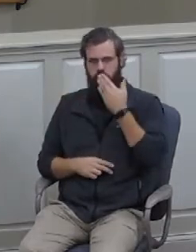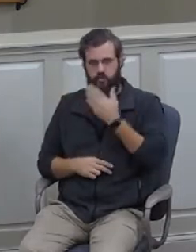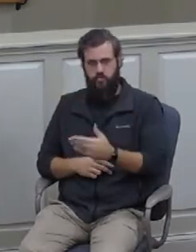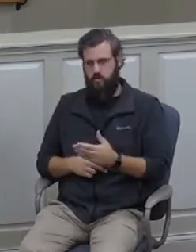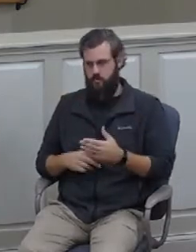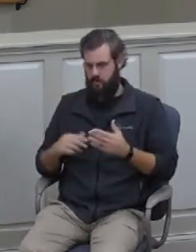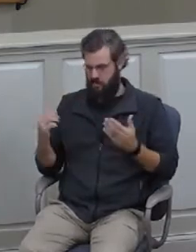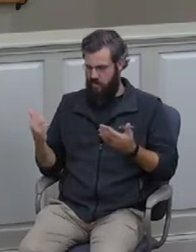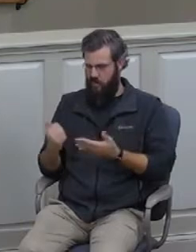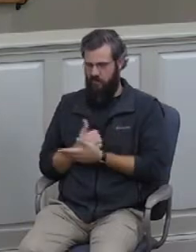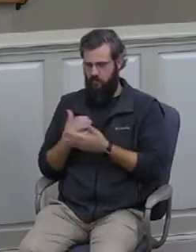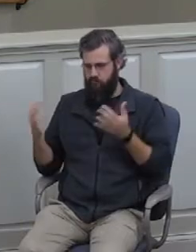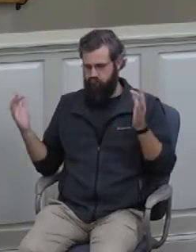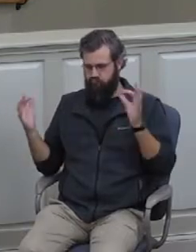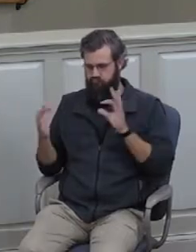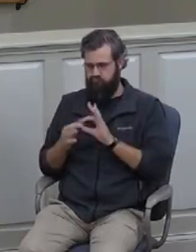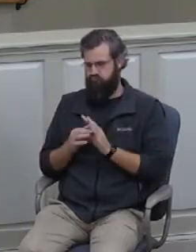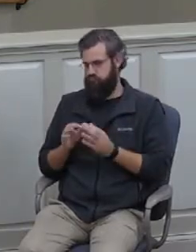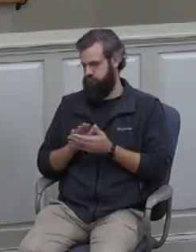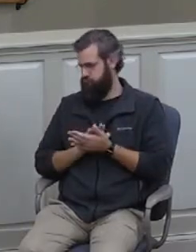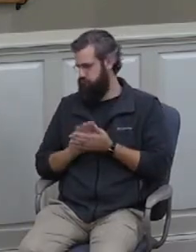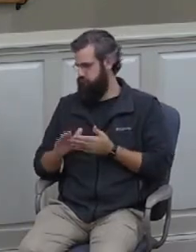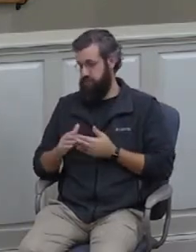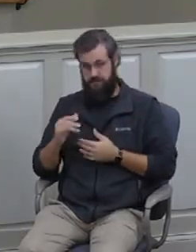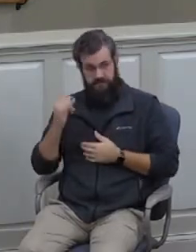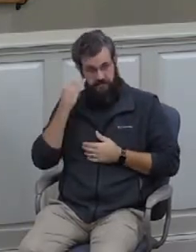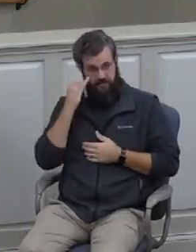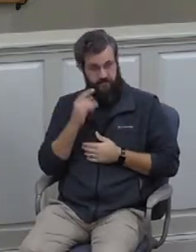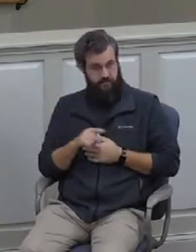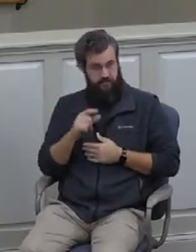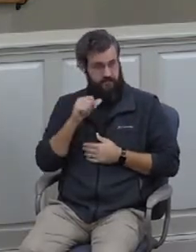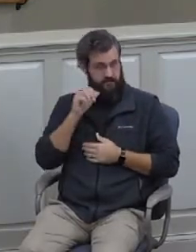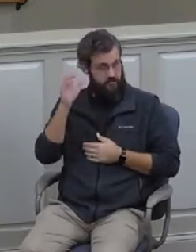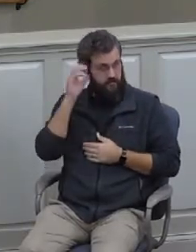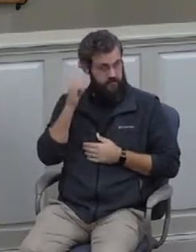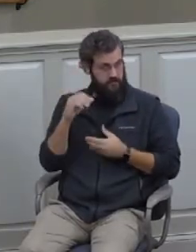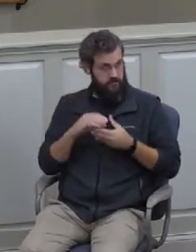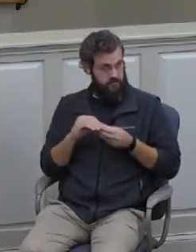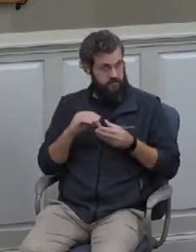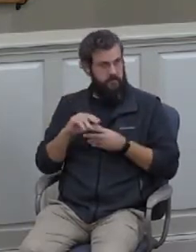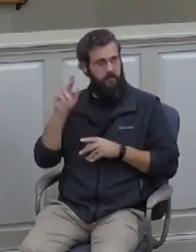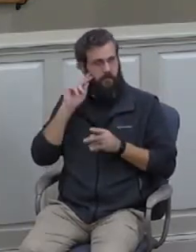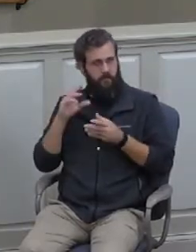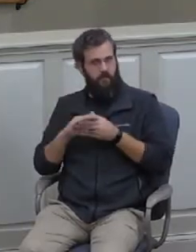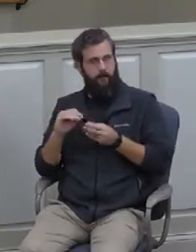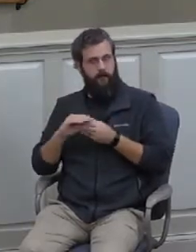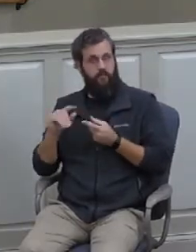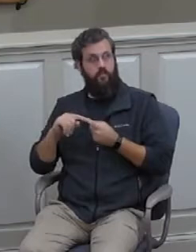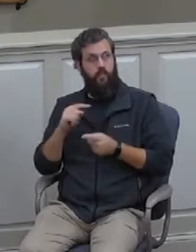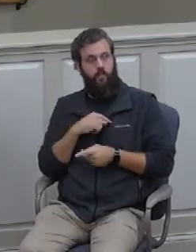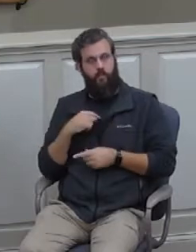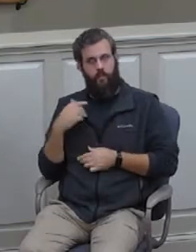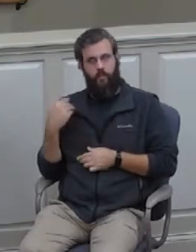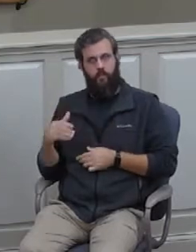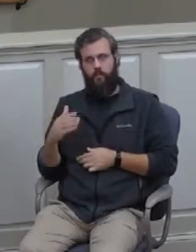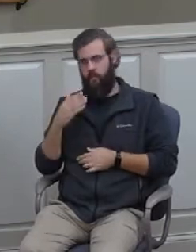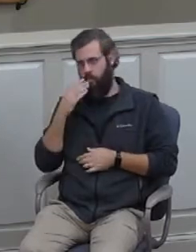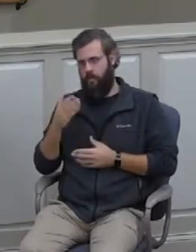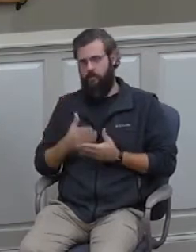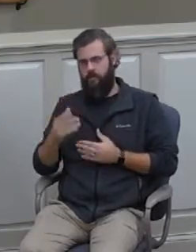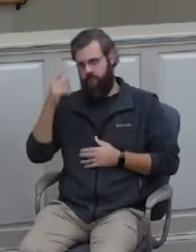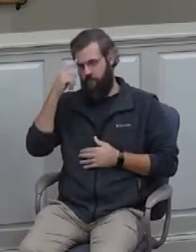And if you haven't gotten a lot of comments, we up here have on residents that live down there, that it's really been a good thing for